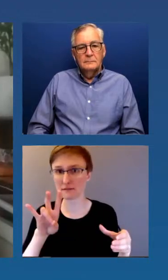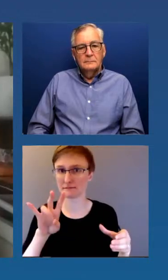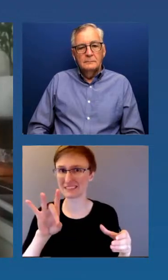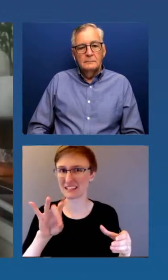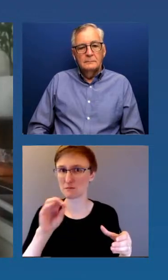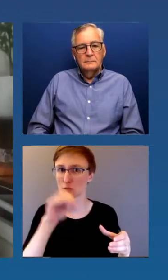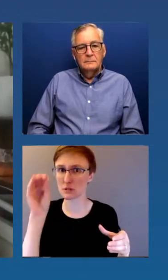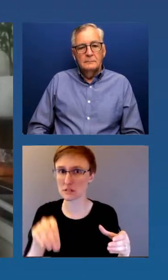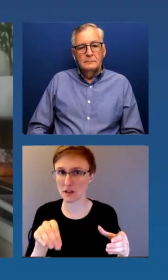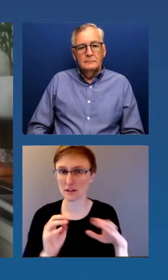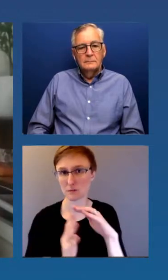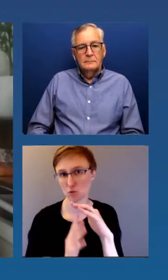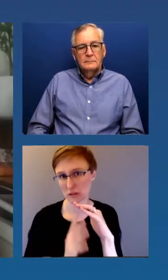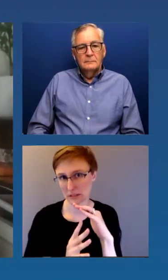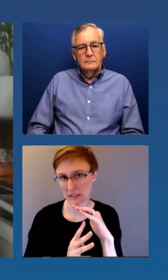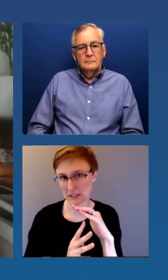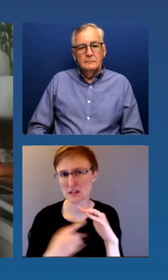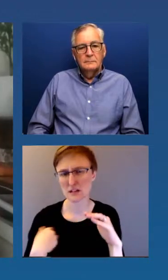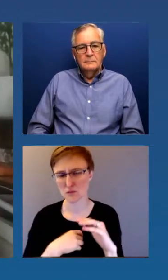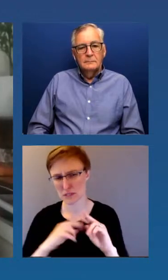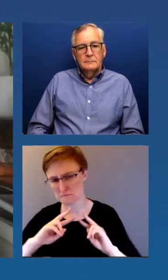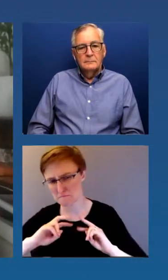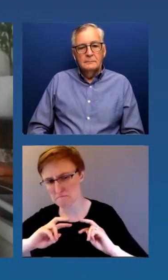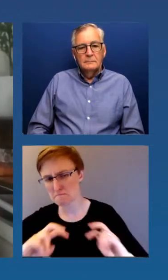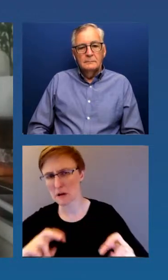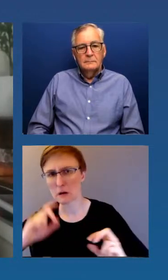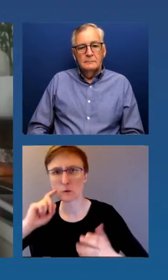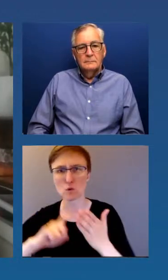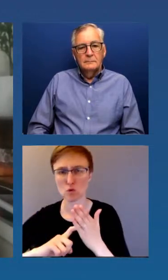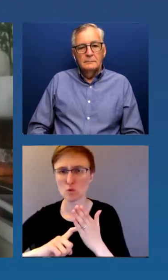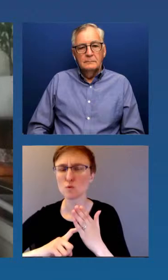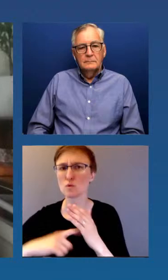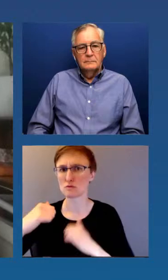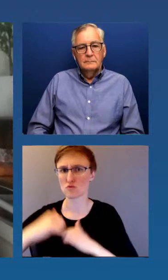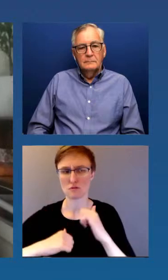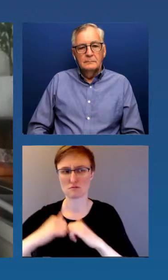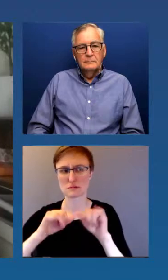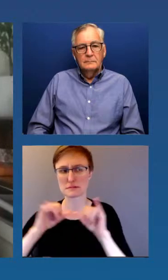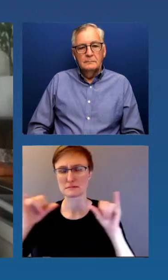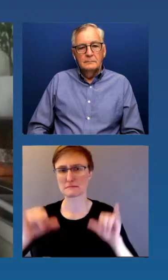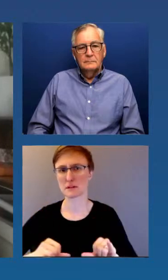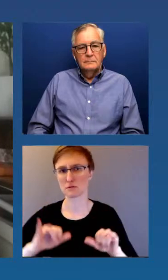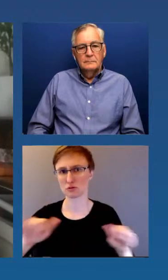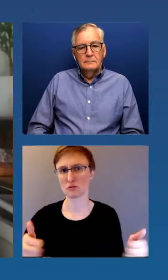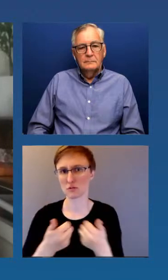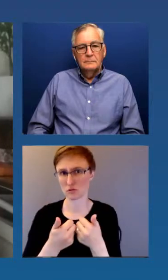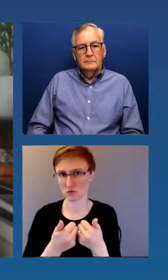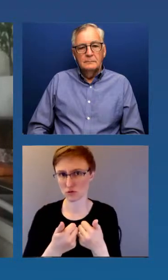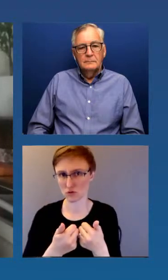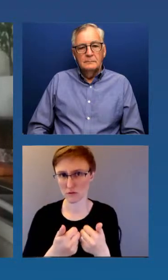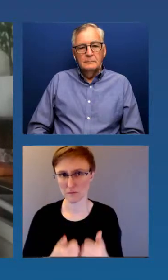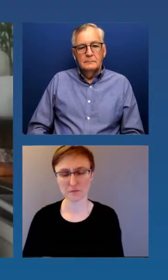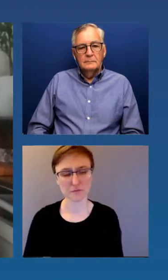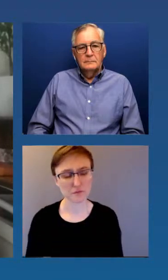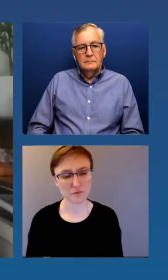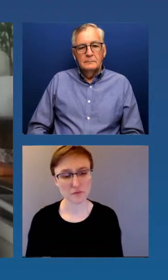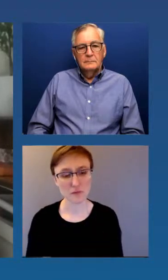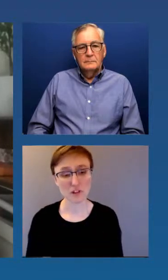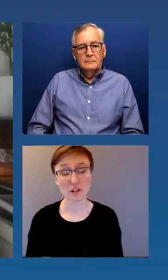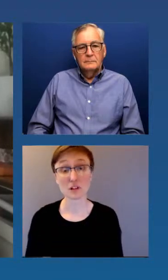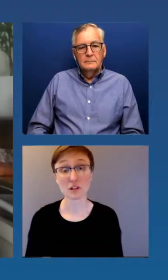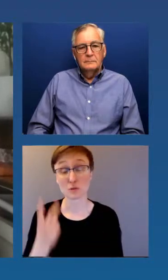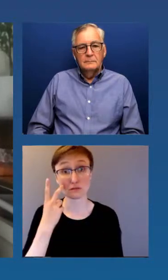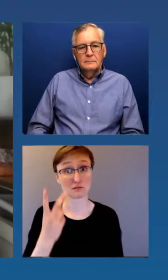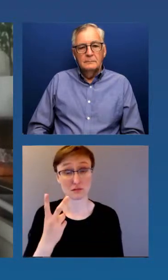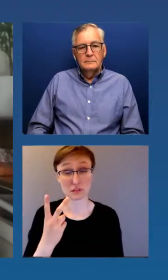we reported on the structural challenges behind this disproportionate impact. It was evident that the disproportionate